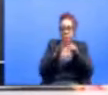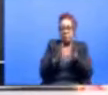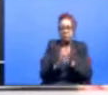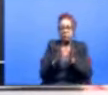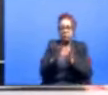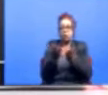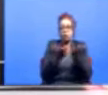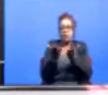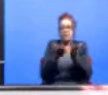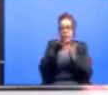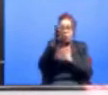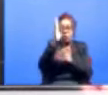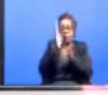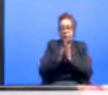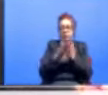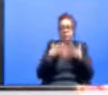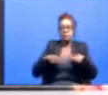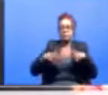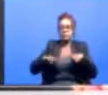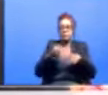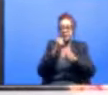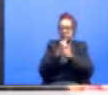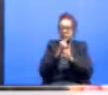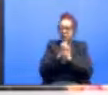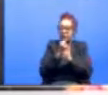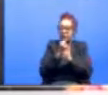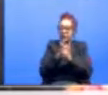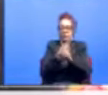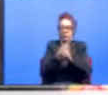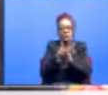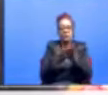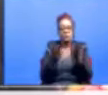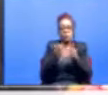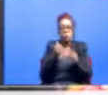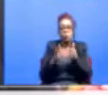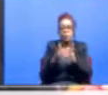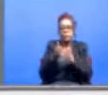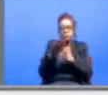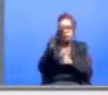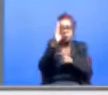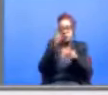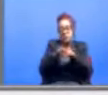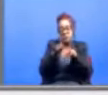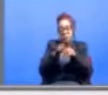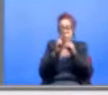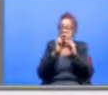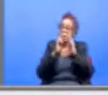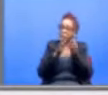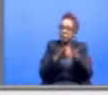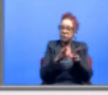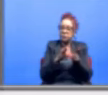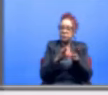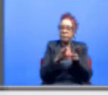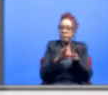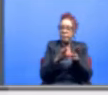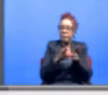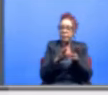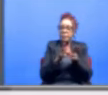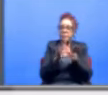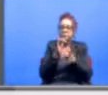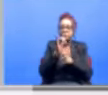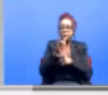na Mungu amefanya mambo makuu ambaye Mungu pia atamlipa. The queen of storytelling,